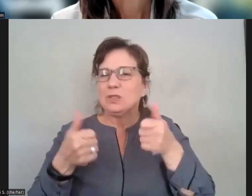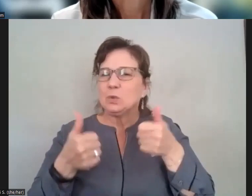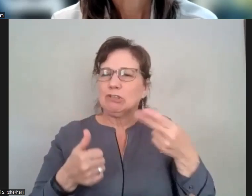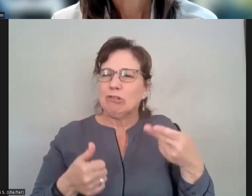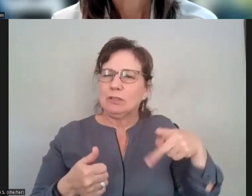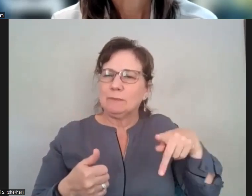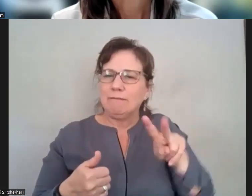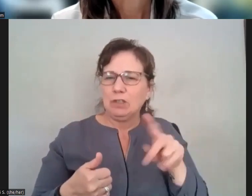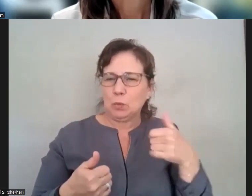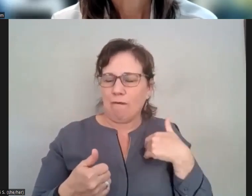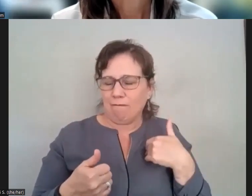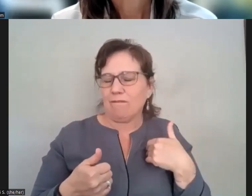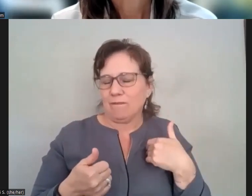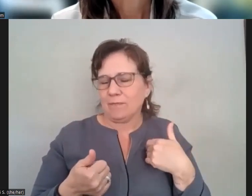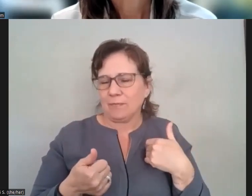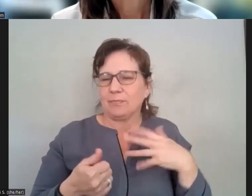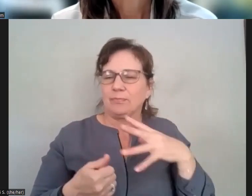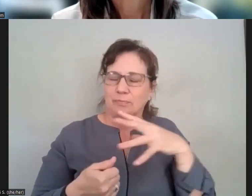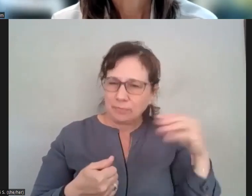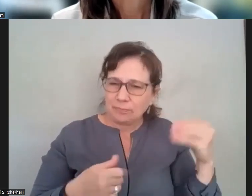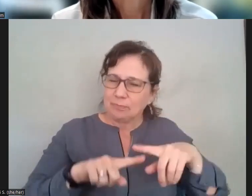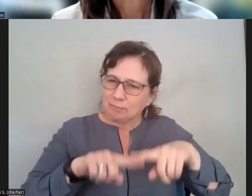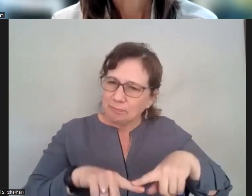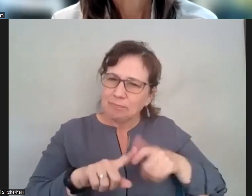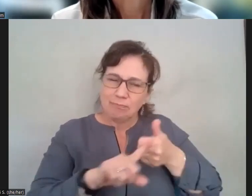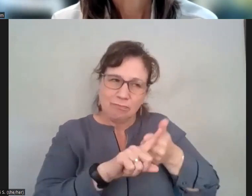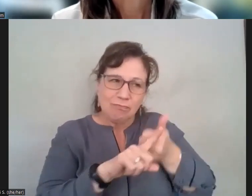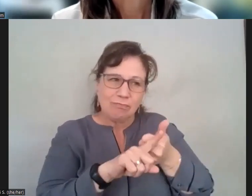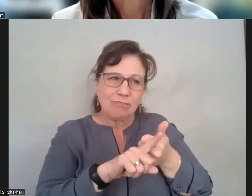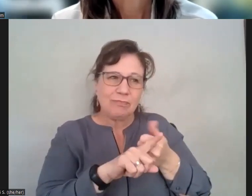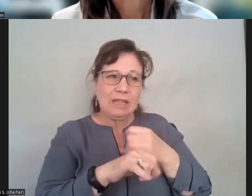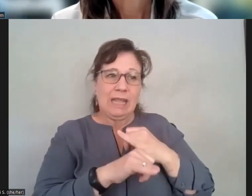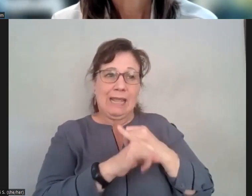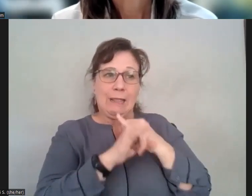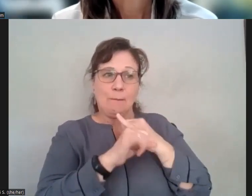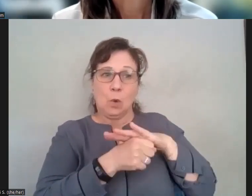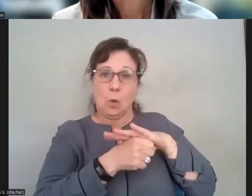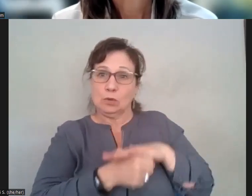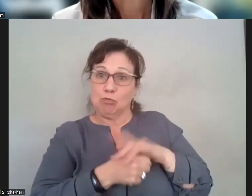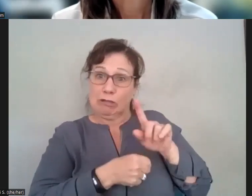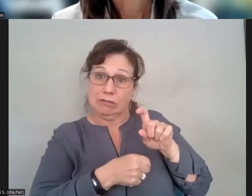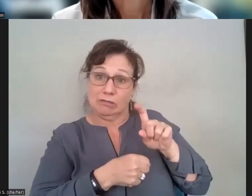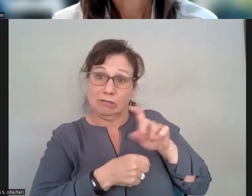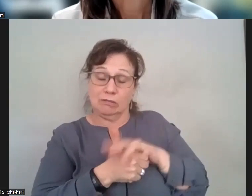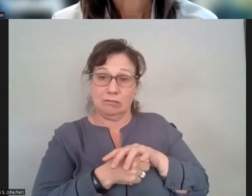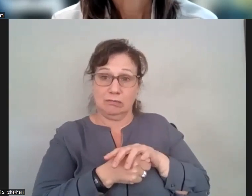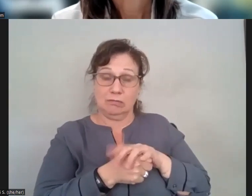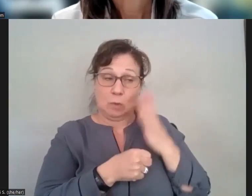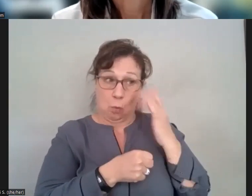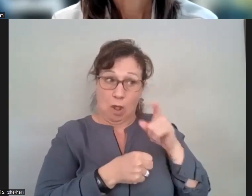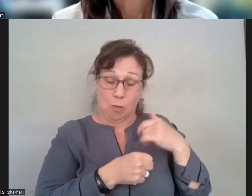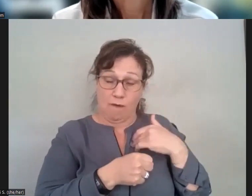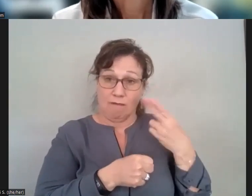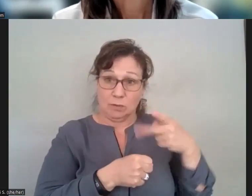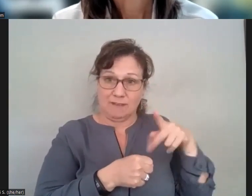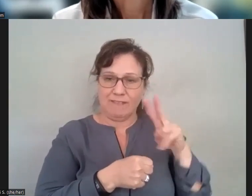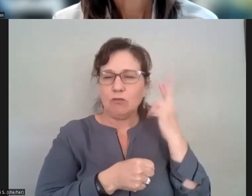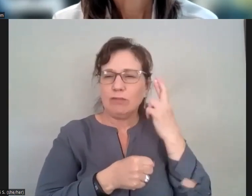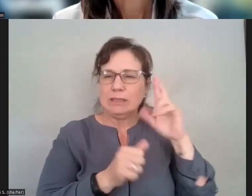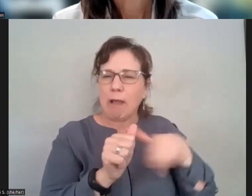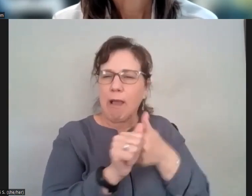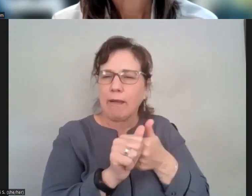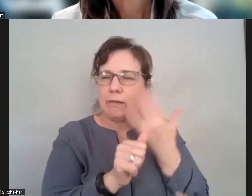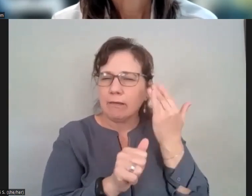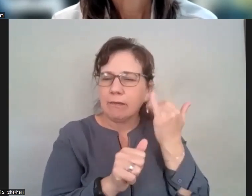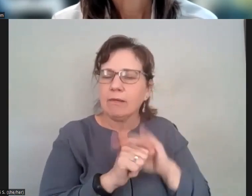And, it also depends on, are you an immunosuppressed patient? Is that potentially why you have HPV? So,